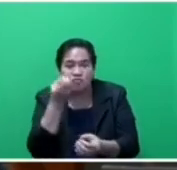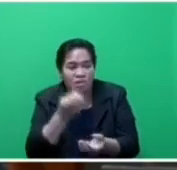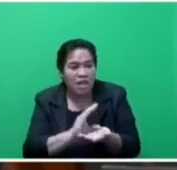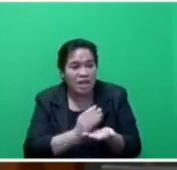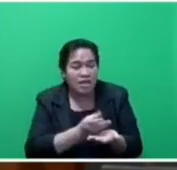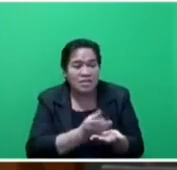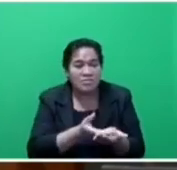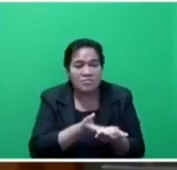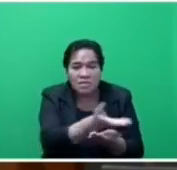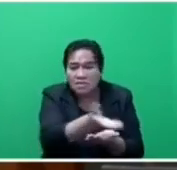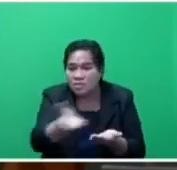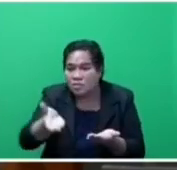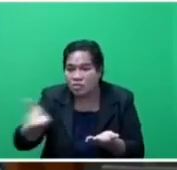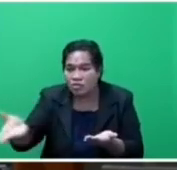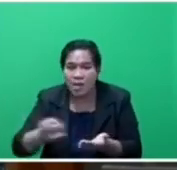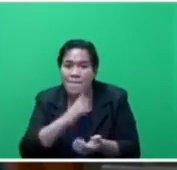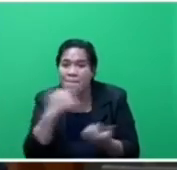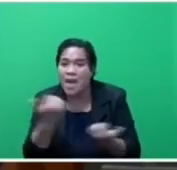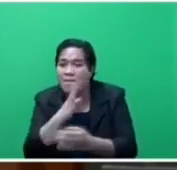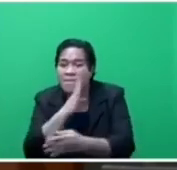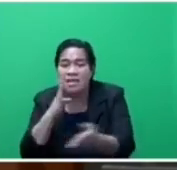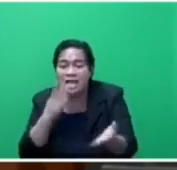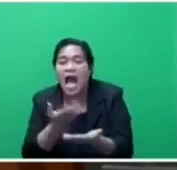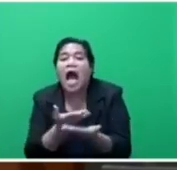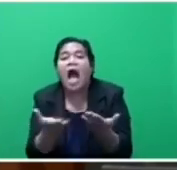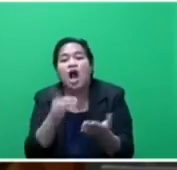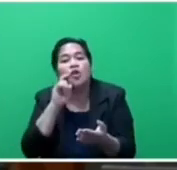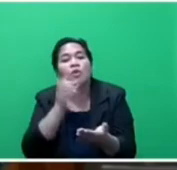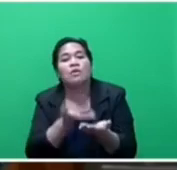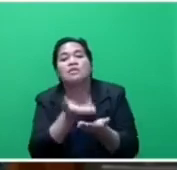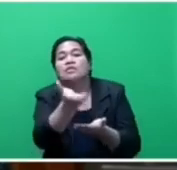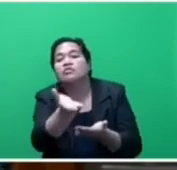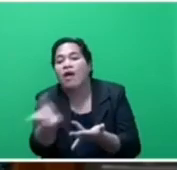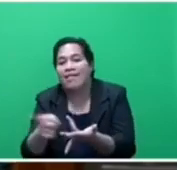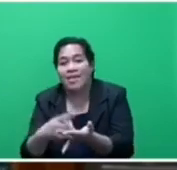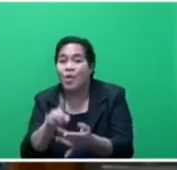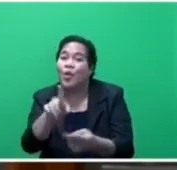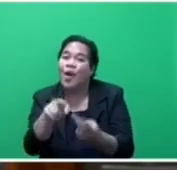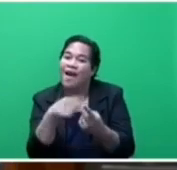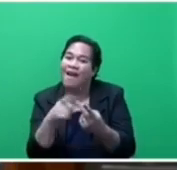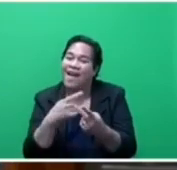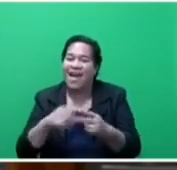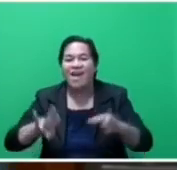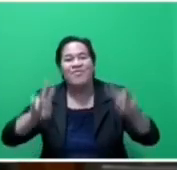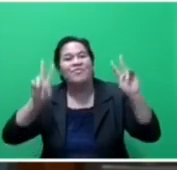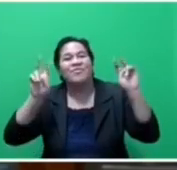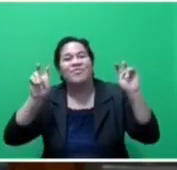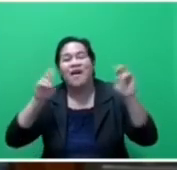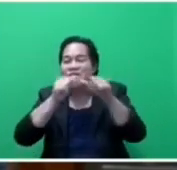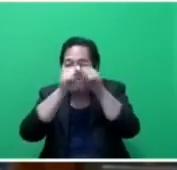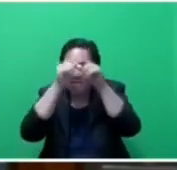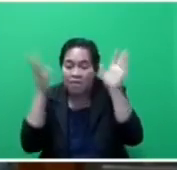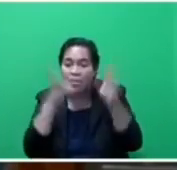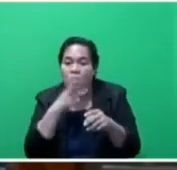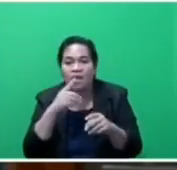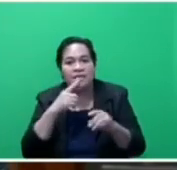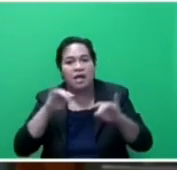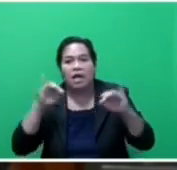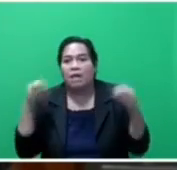going to reach them? And this is one of their other famous words, is that unprecedented. There is